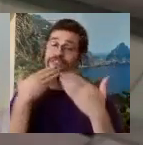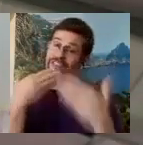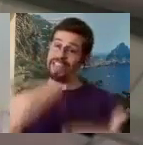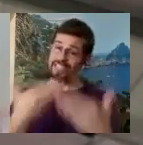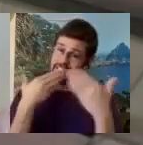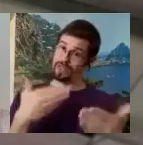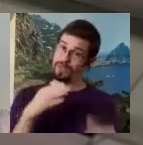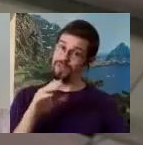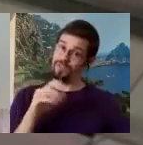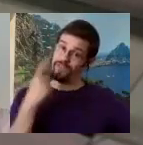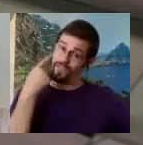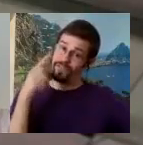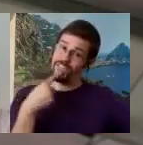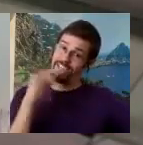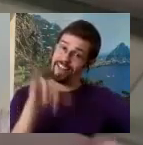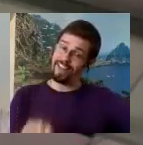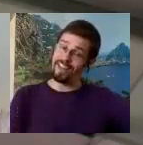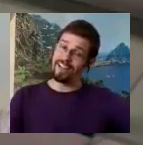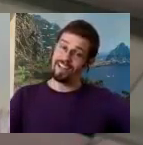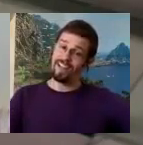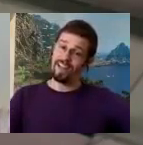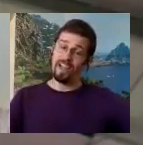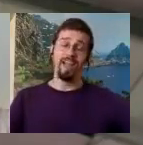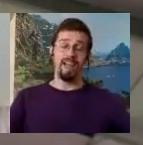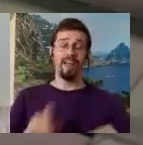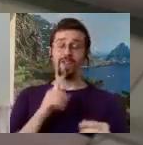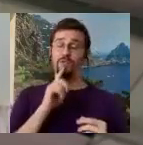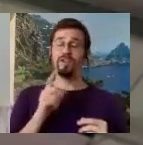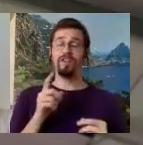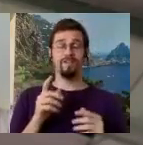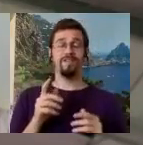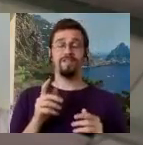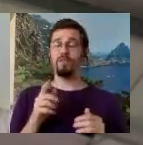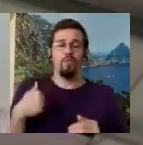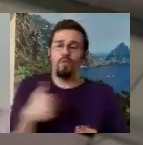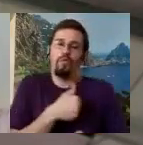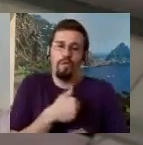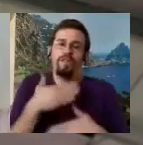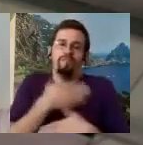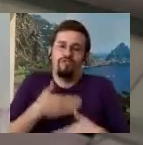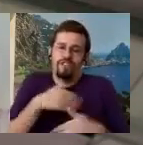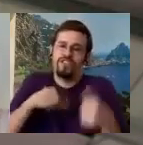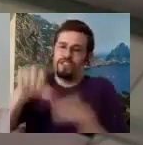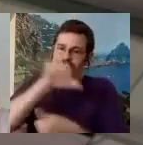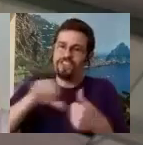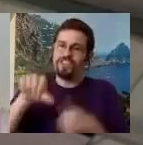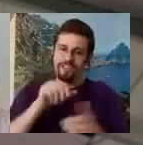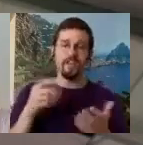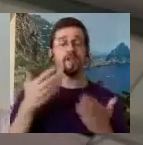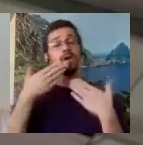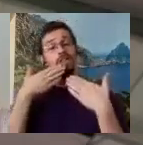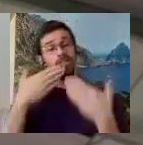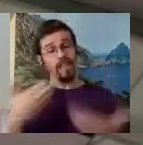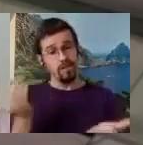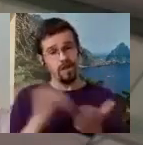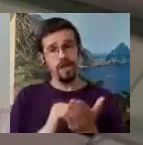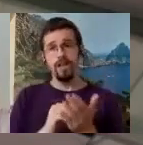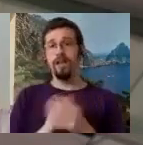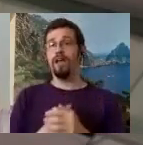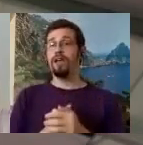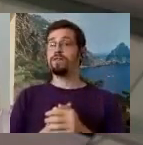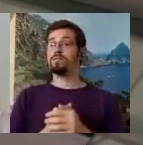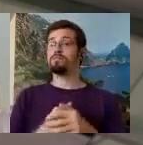So thank you, everyone. That is a beautiful tribute to everybody here.